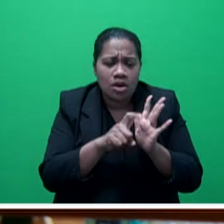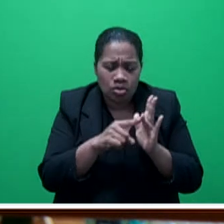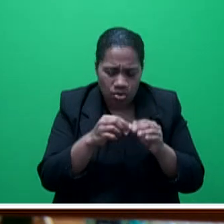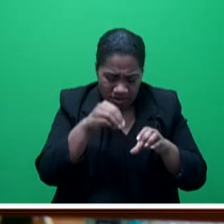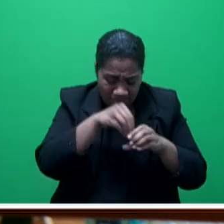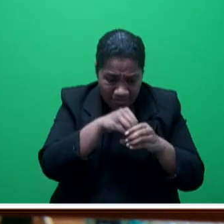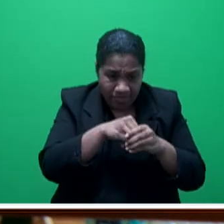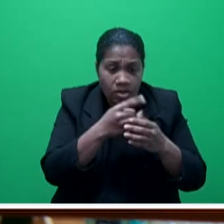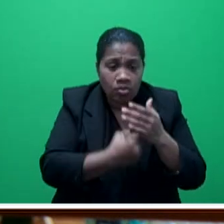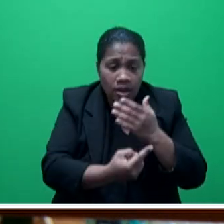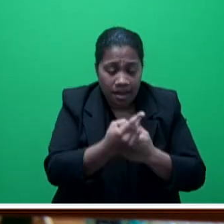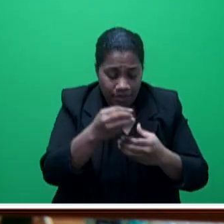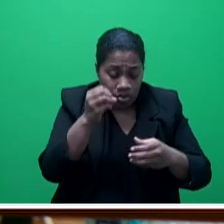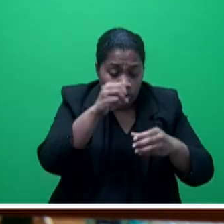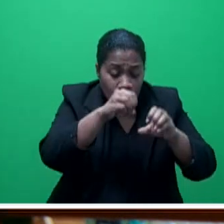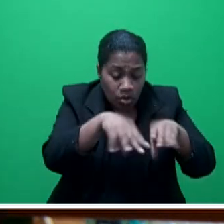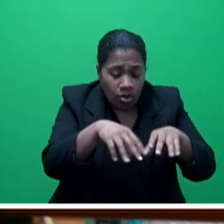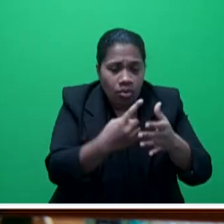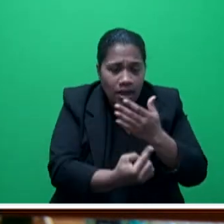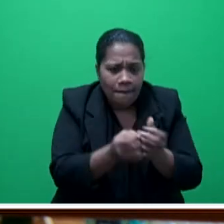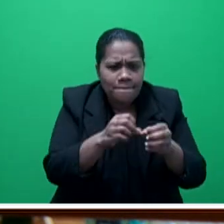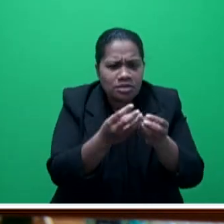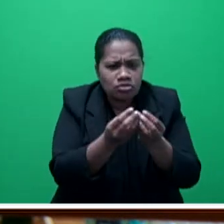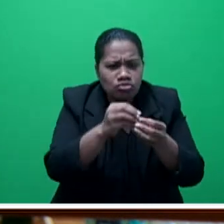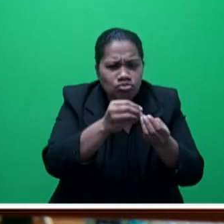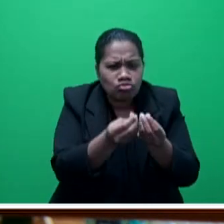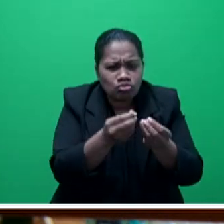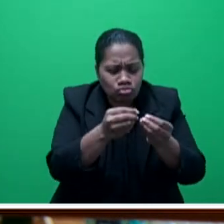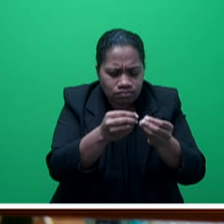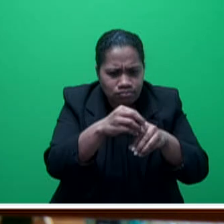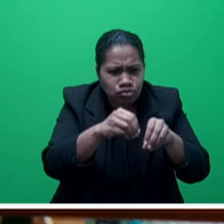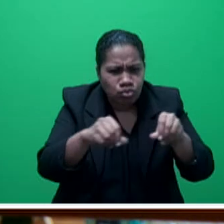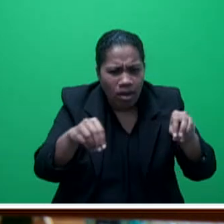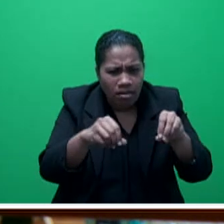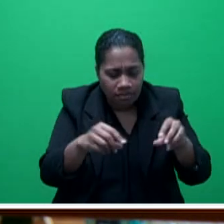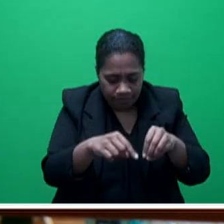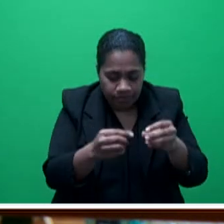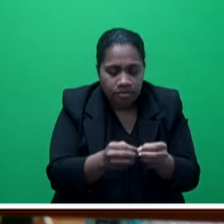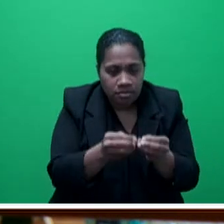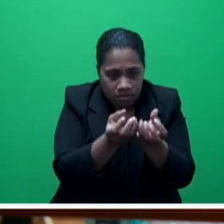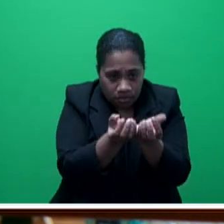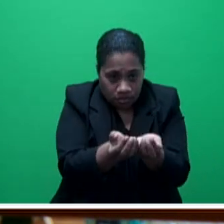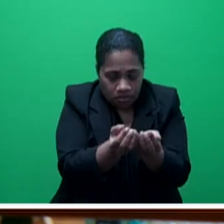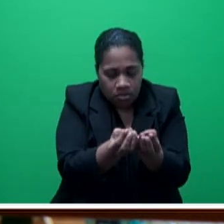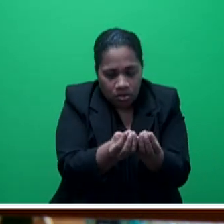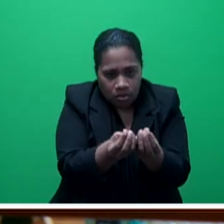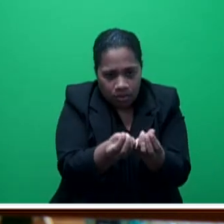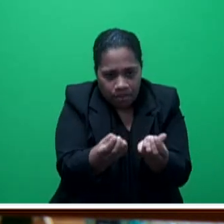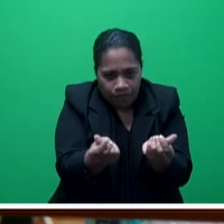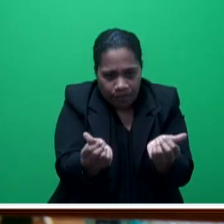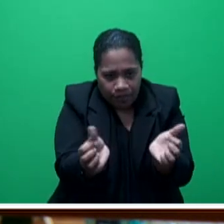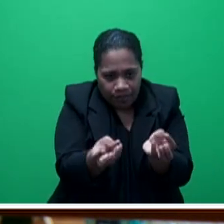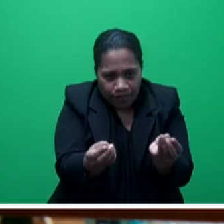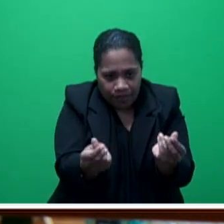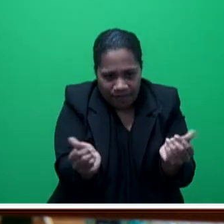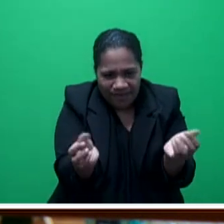the organic materials. While it complements the Home Garden Initiative, Ministry of Agriculture is currently embarking